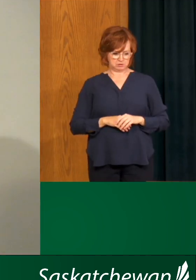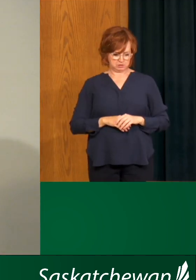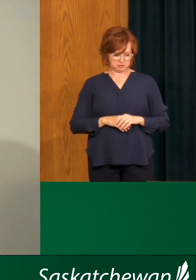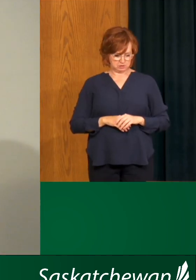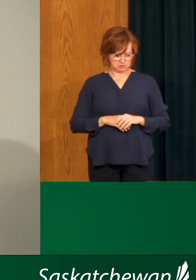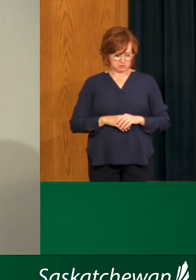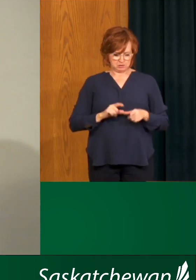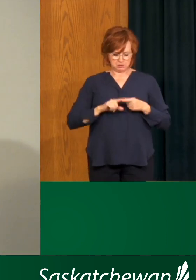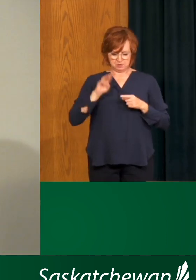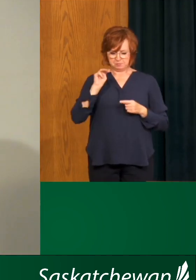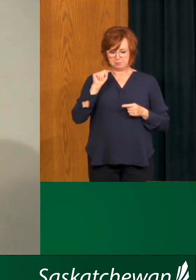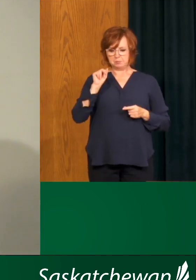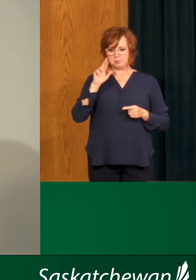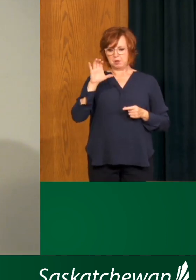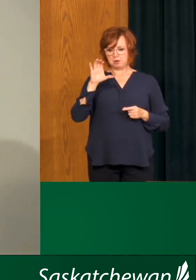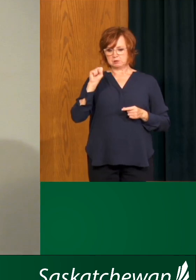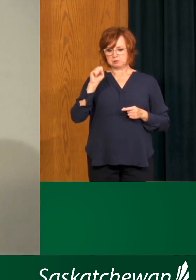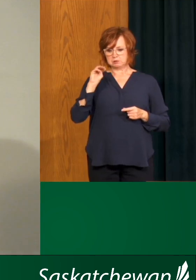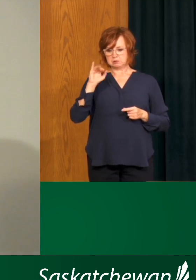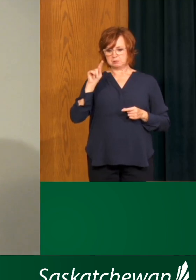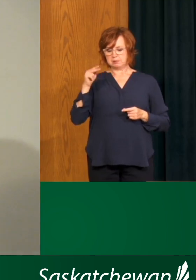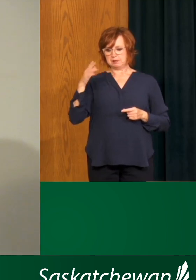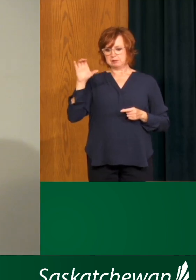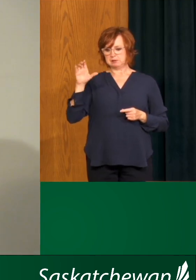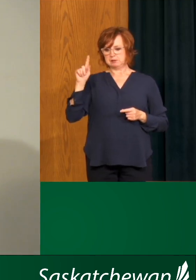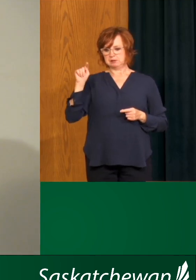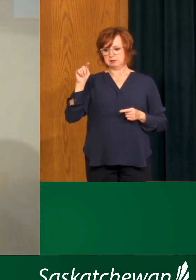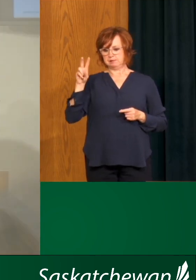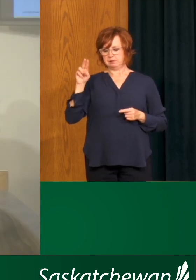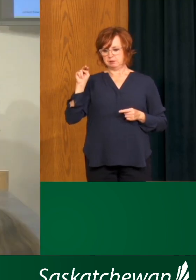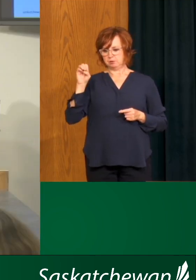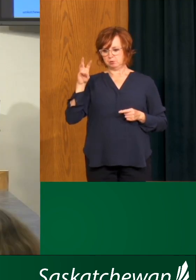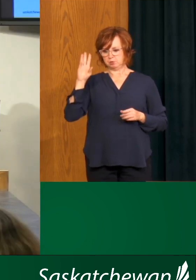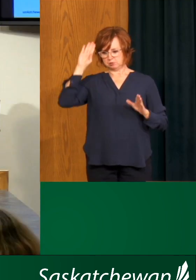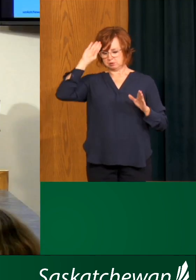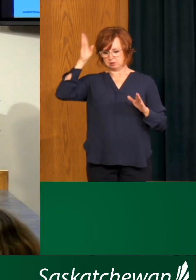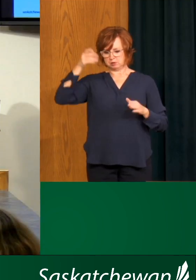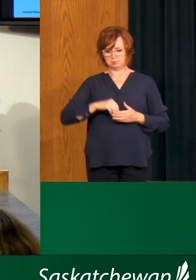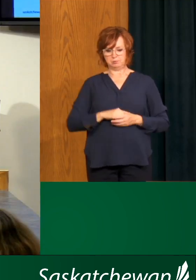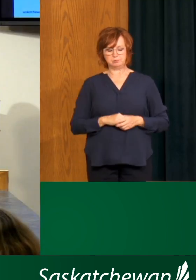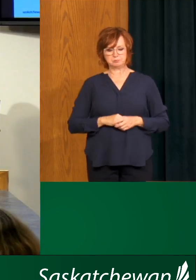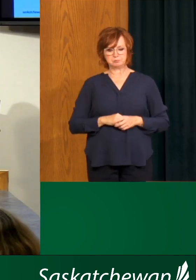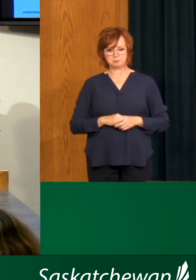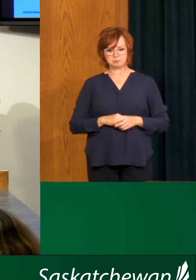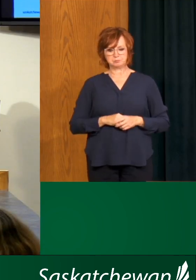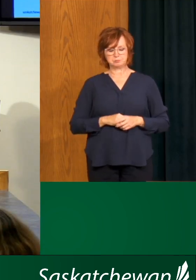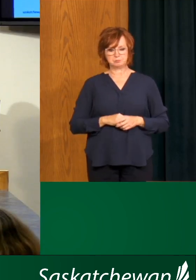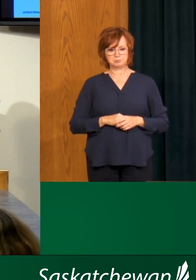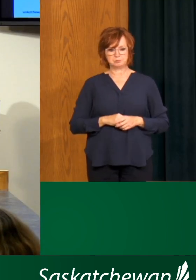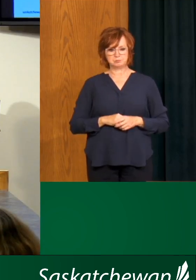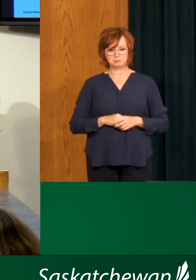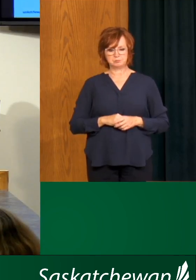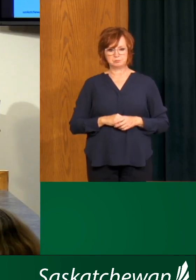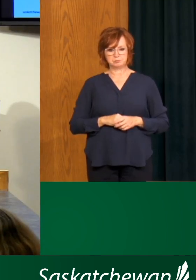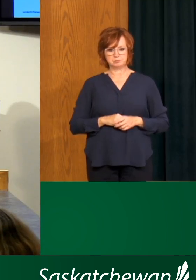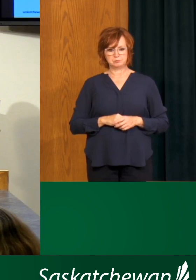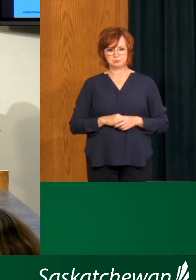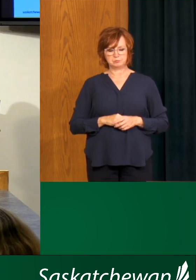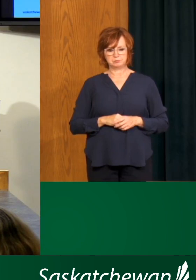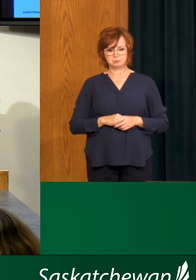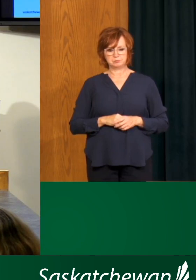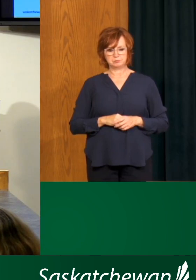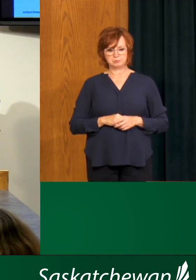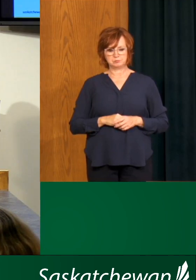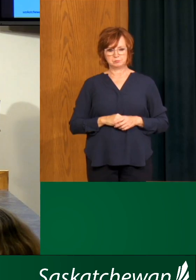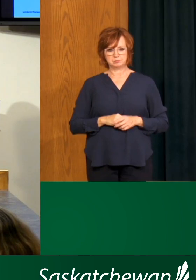We have Mark Smith with CTV. Hi. Further to the question about the